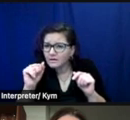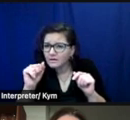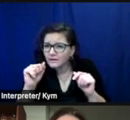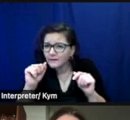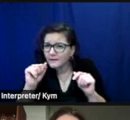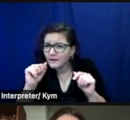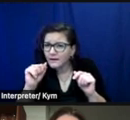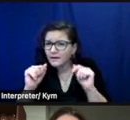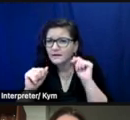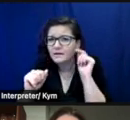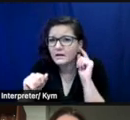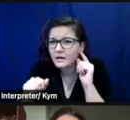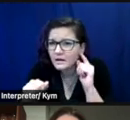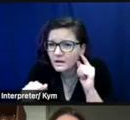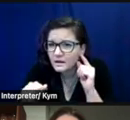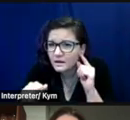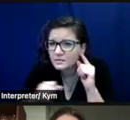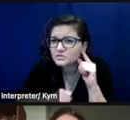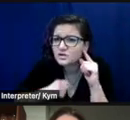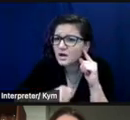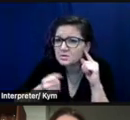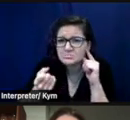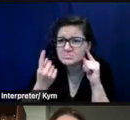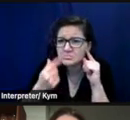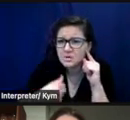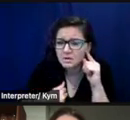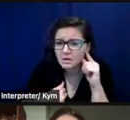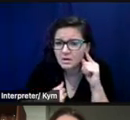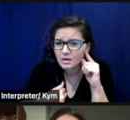I'm sorry, honey, didn't understand you.